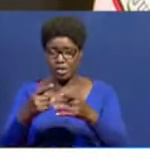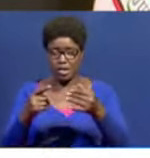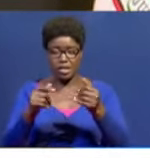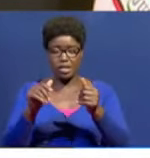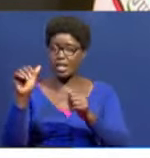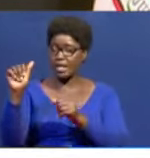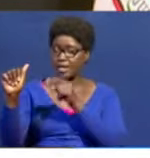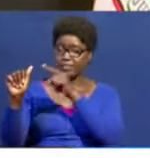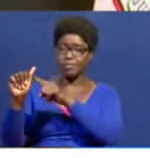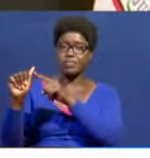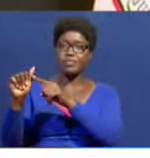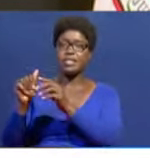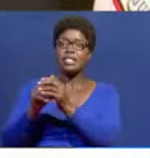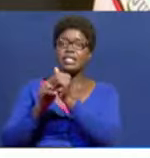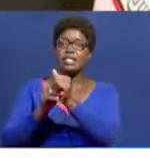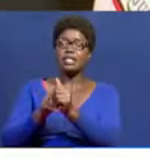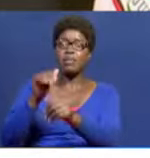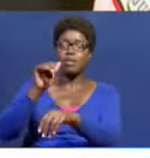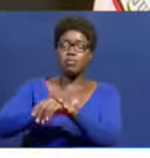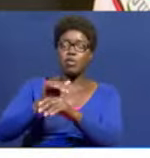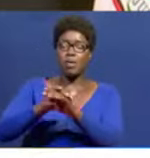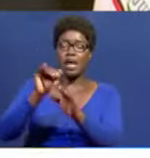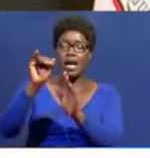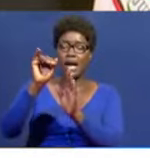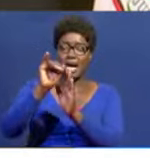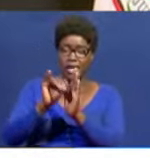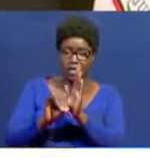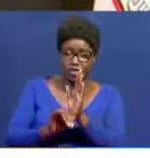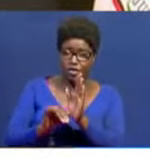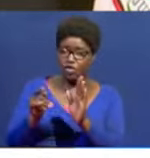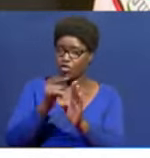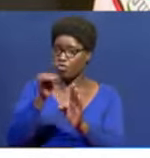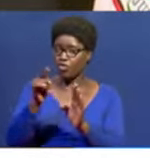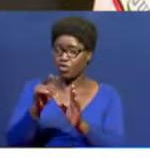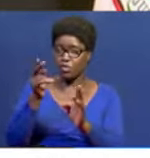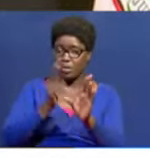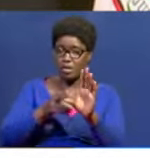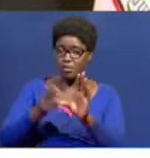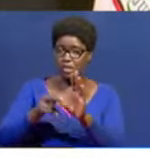be preceded by proper identification of those taking part in